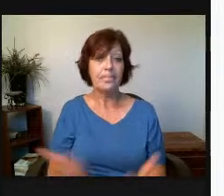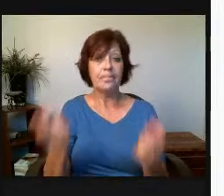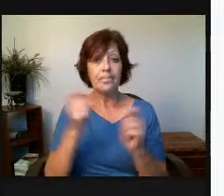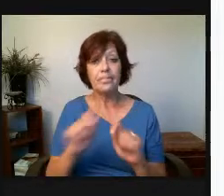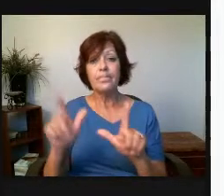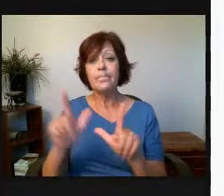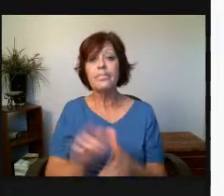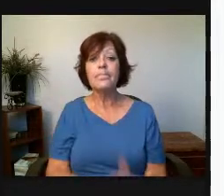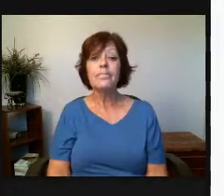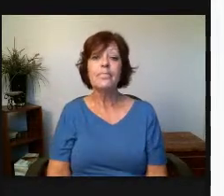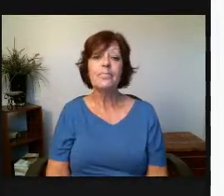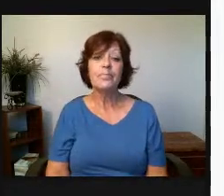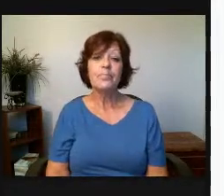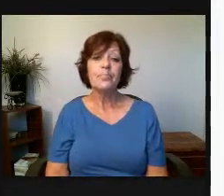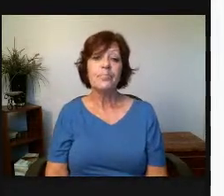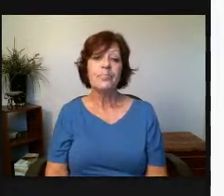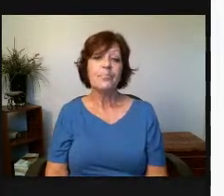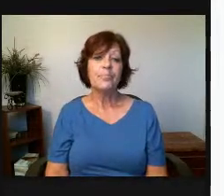please.